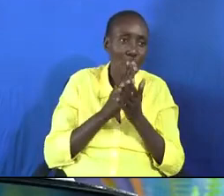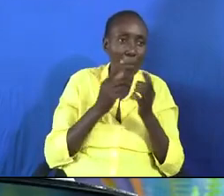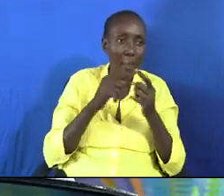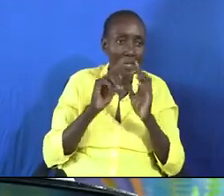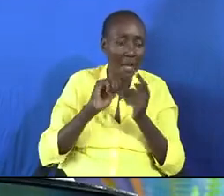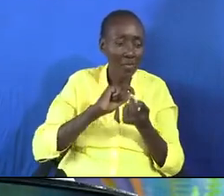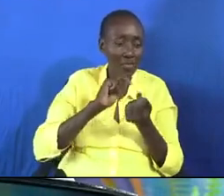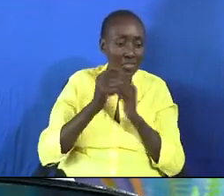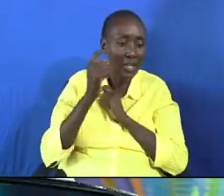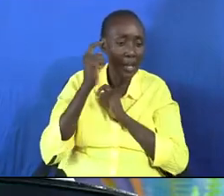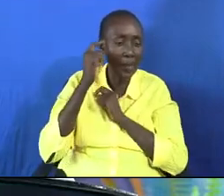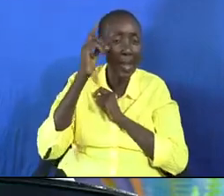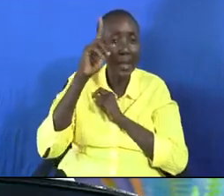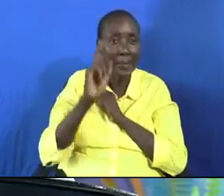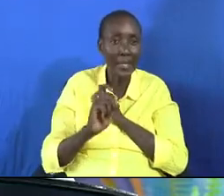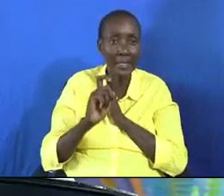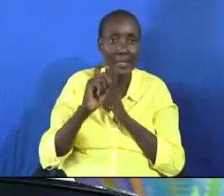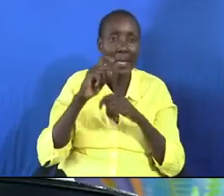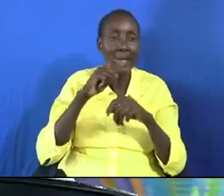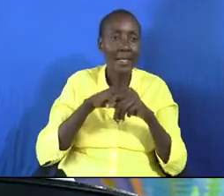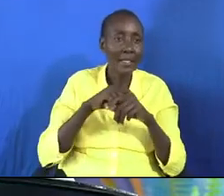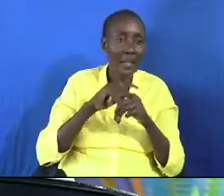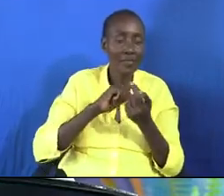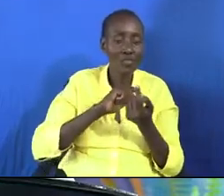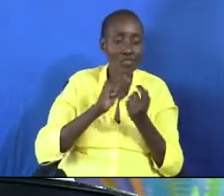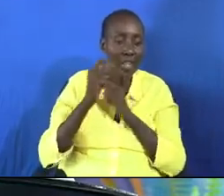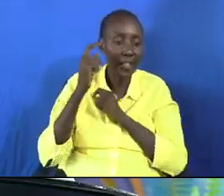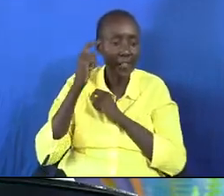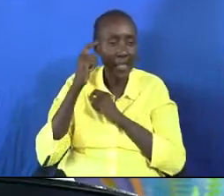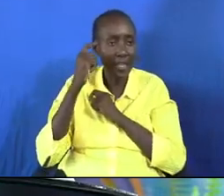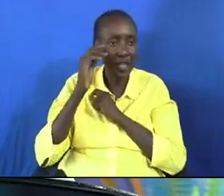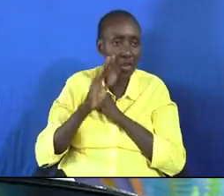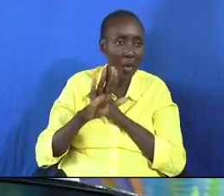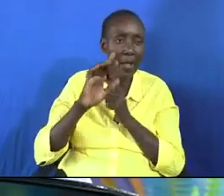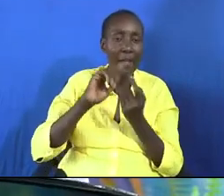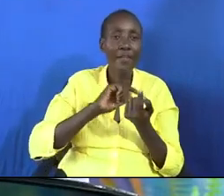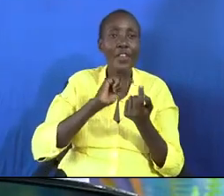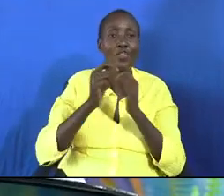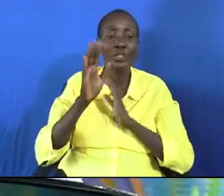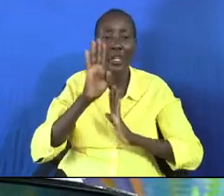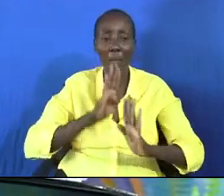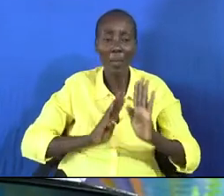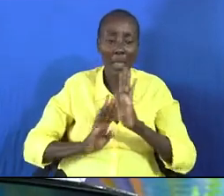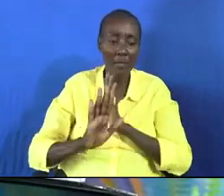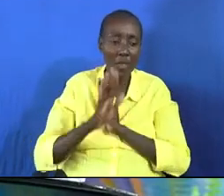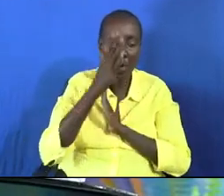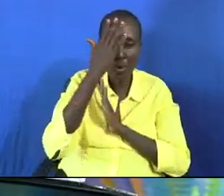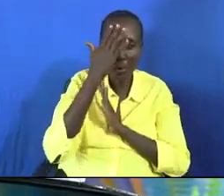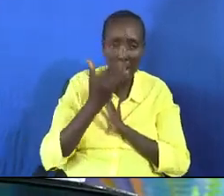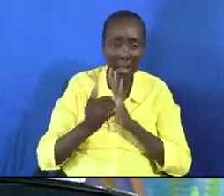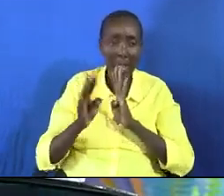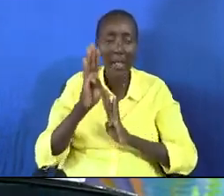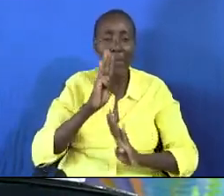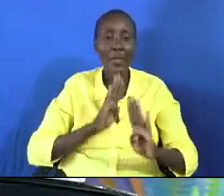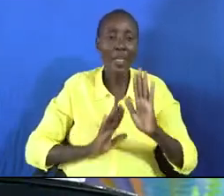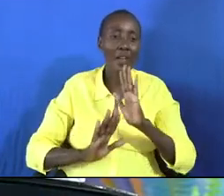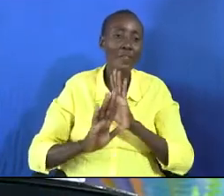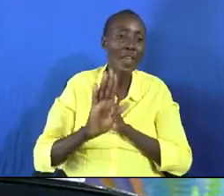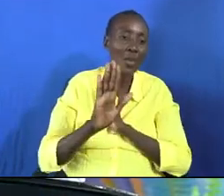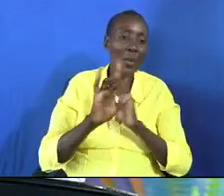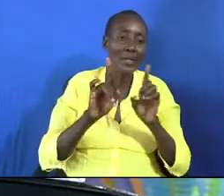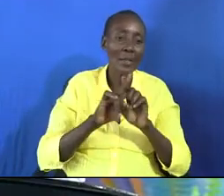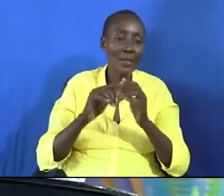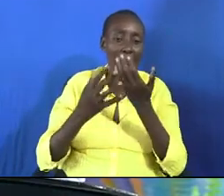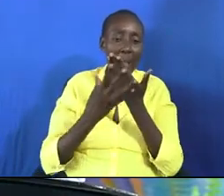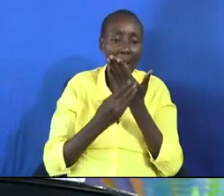of thinking. And the minute you change your way of thinking, you change your behavior. Because your behavior follows your